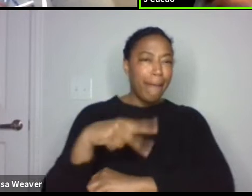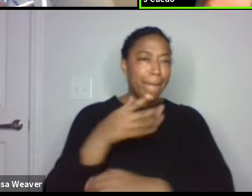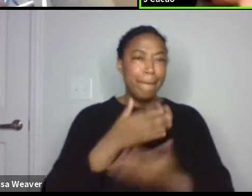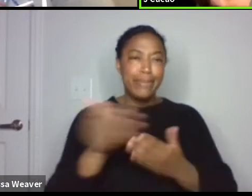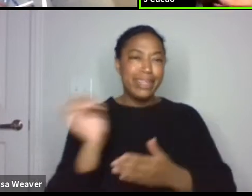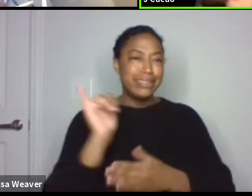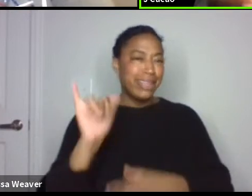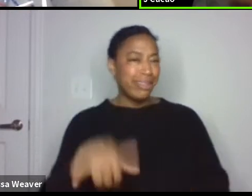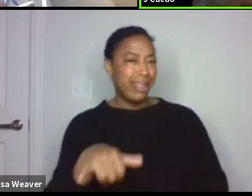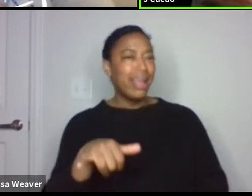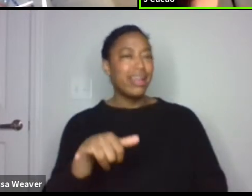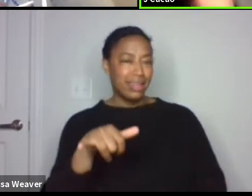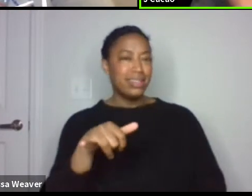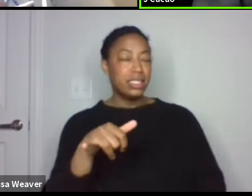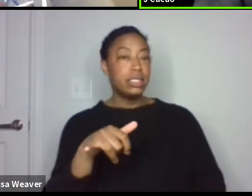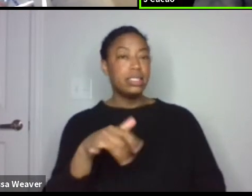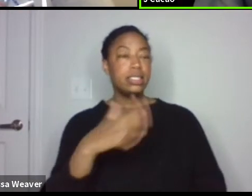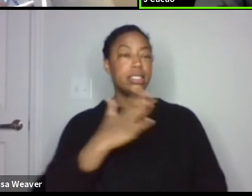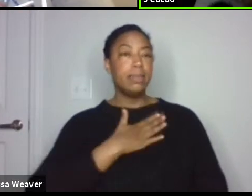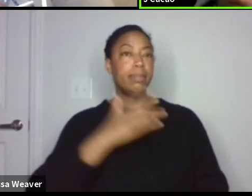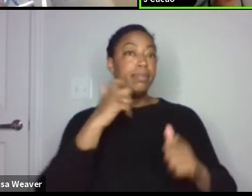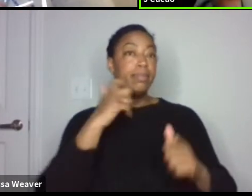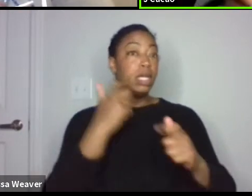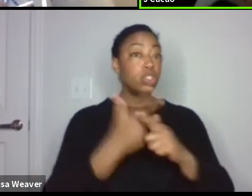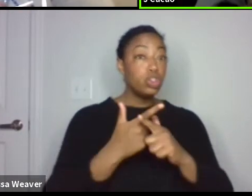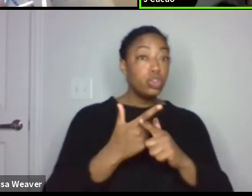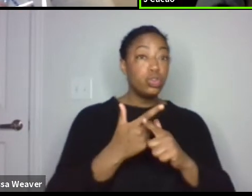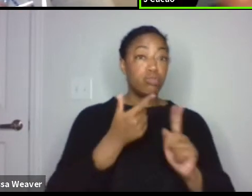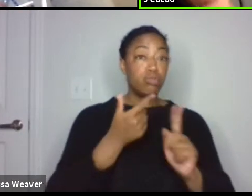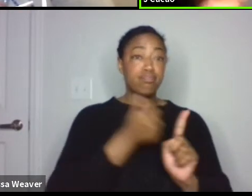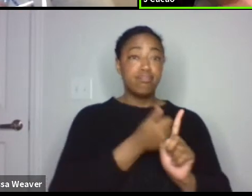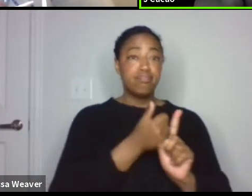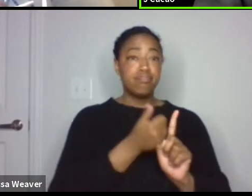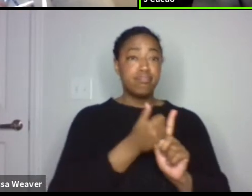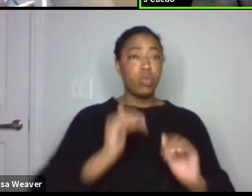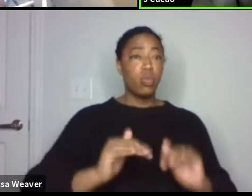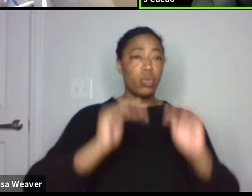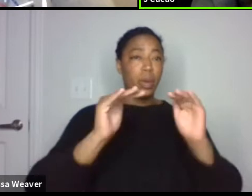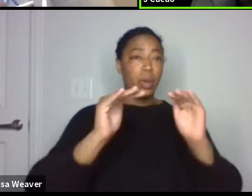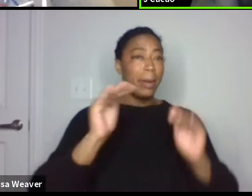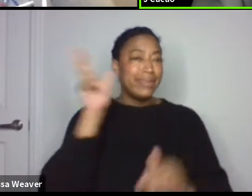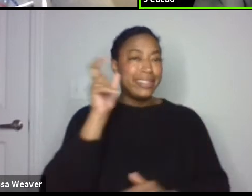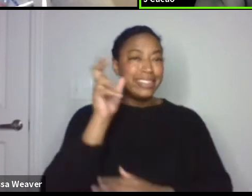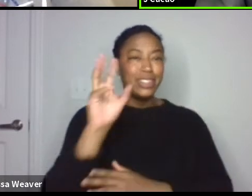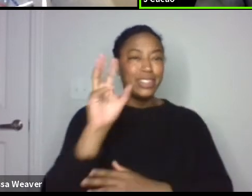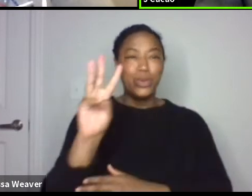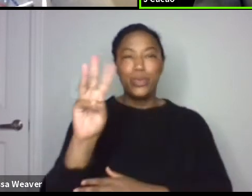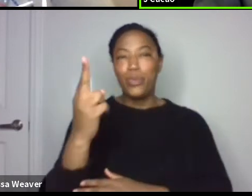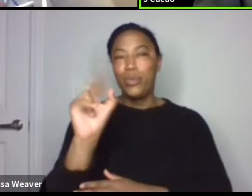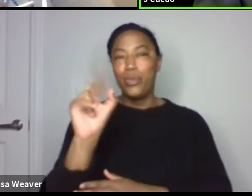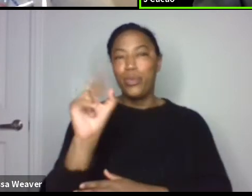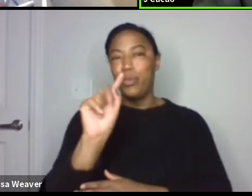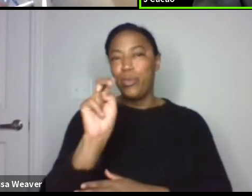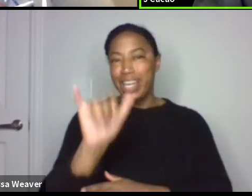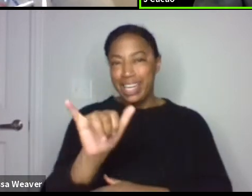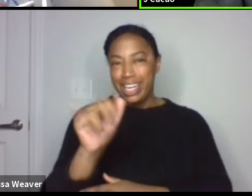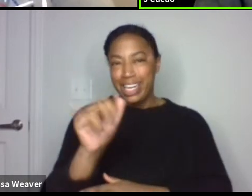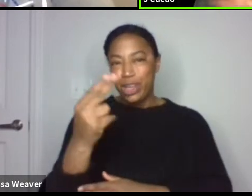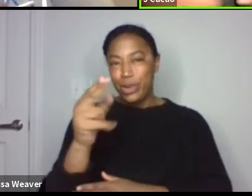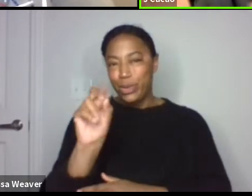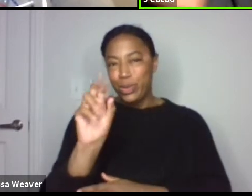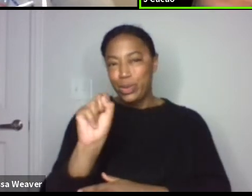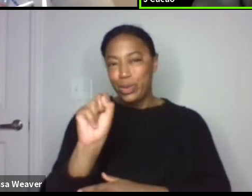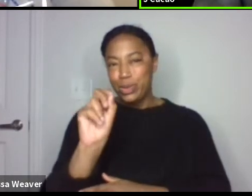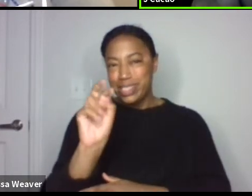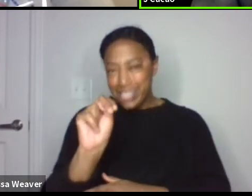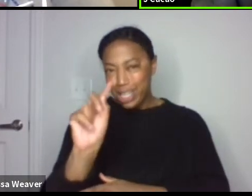My sister, my sister grew up listening. All she played was Whitney Houston and Toni Braxton, and all my